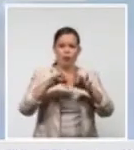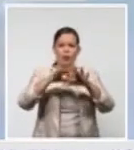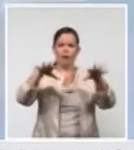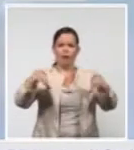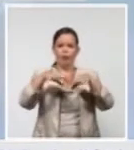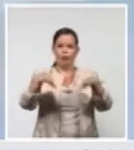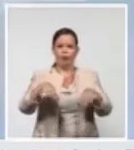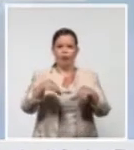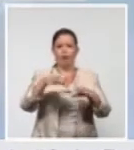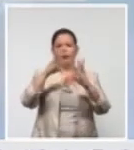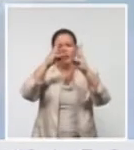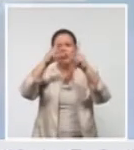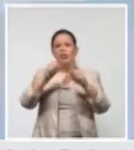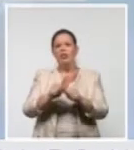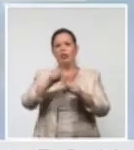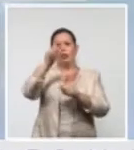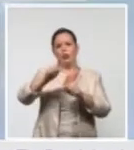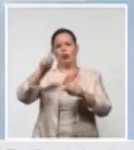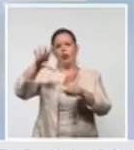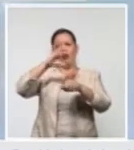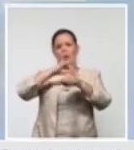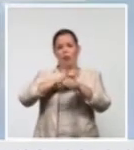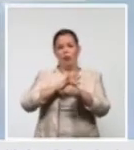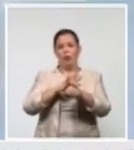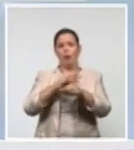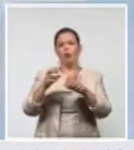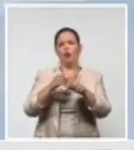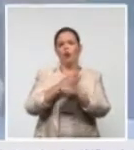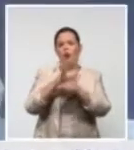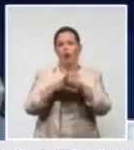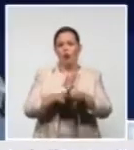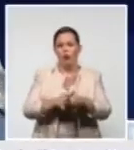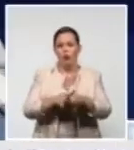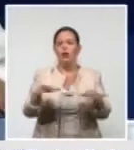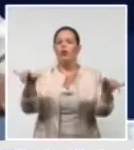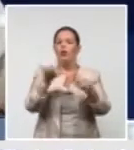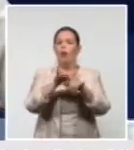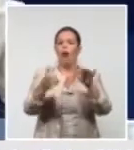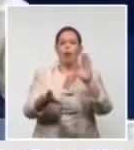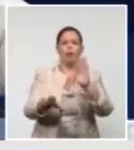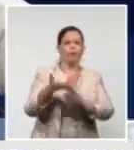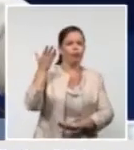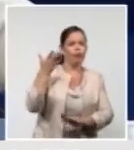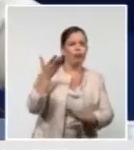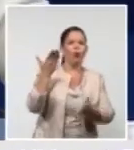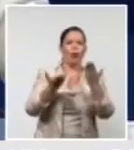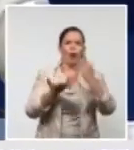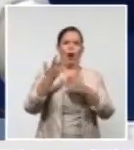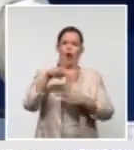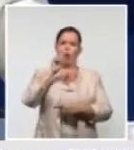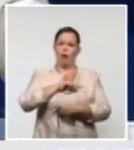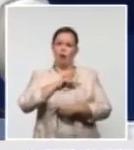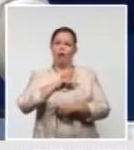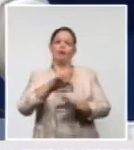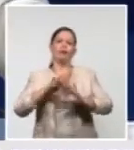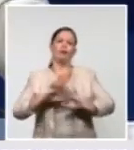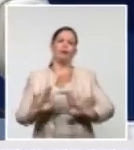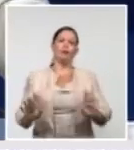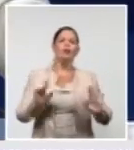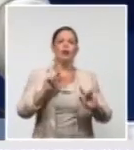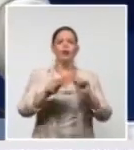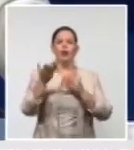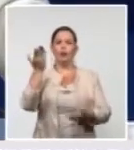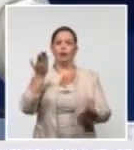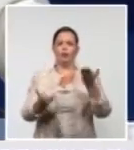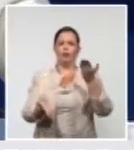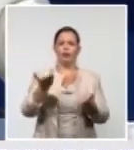means that Cuba has a rate of 5.44 confirmed cases per 100,000 inhabitants